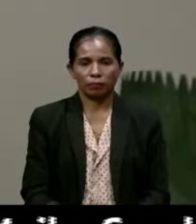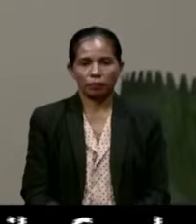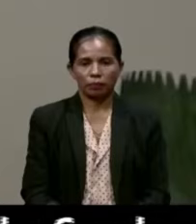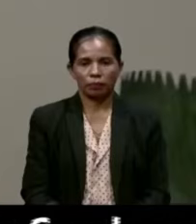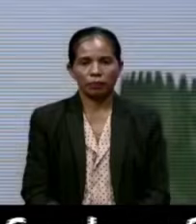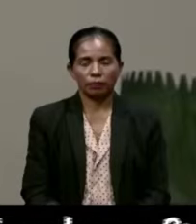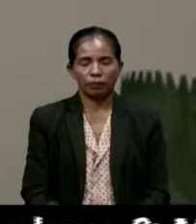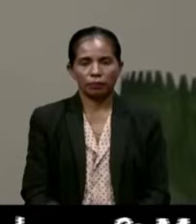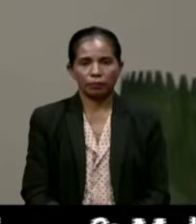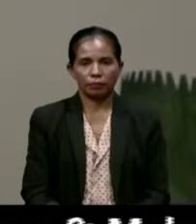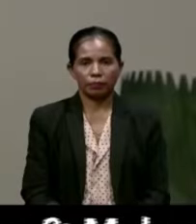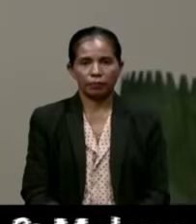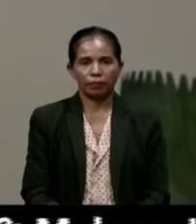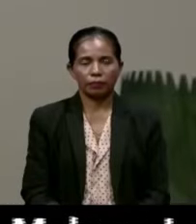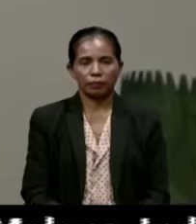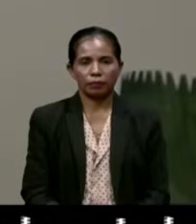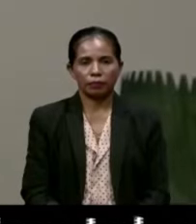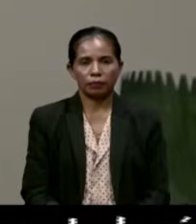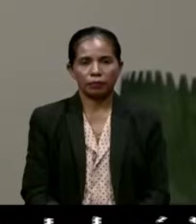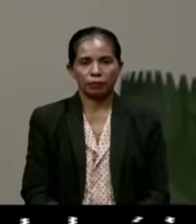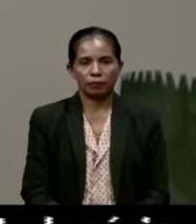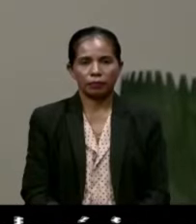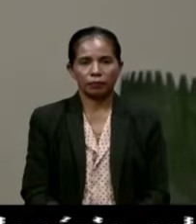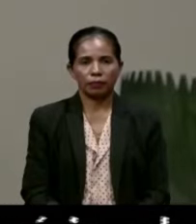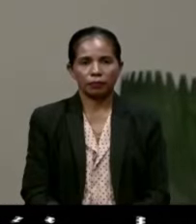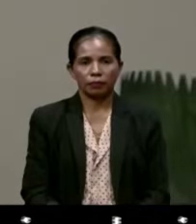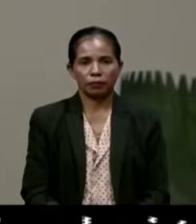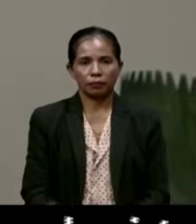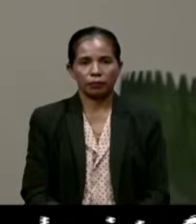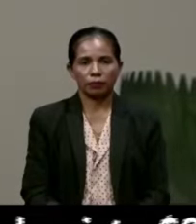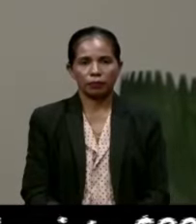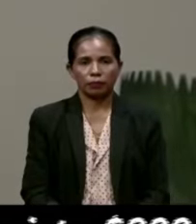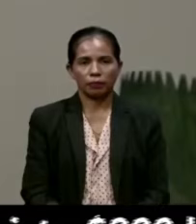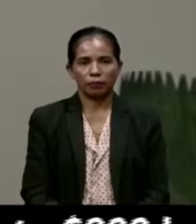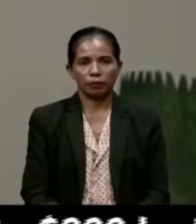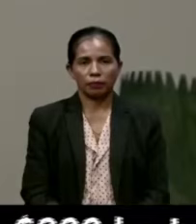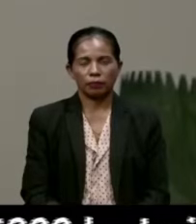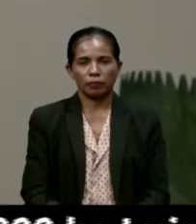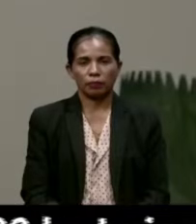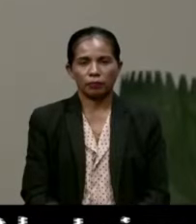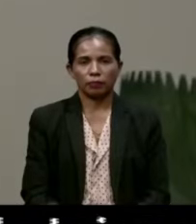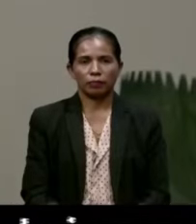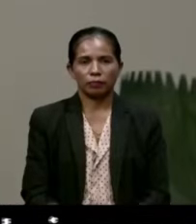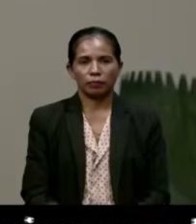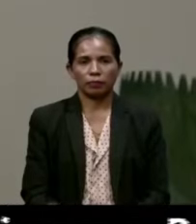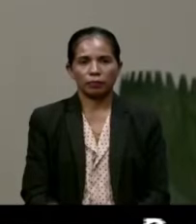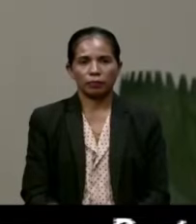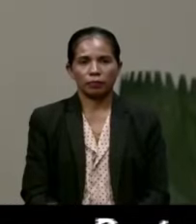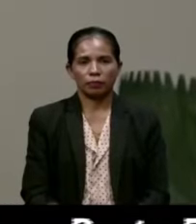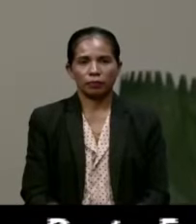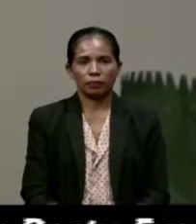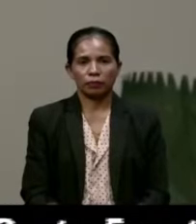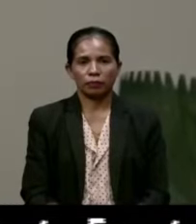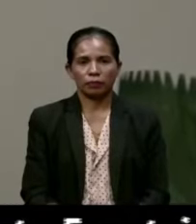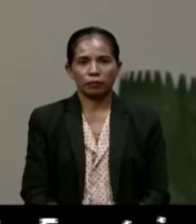national team, Agio, Carol, and Edwin, who have been working out in the field for many, many weeks